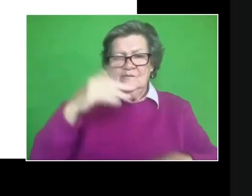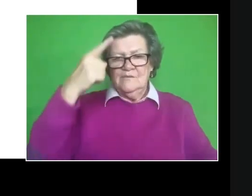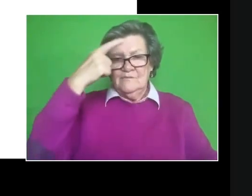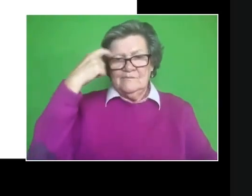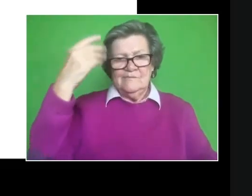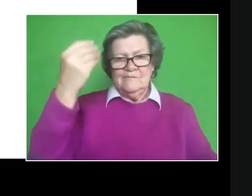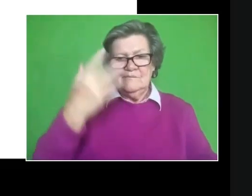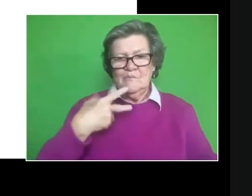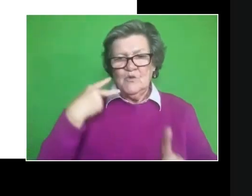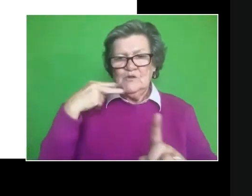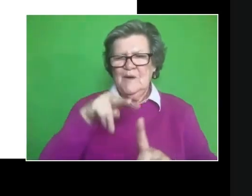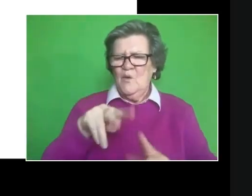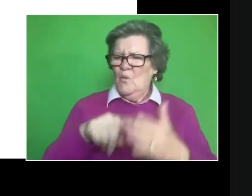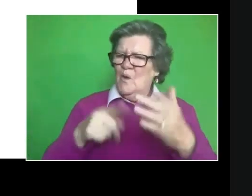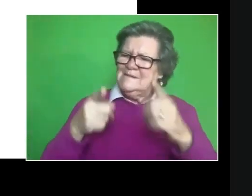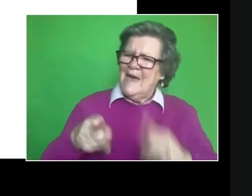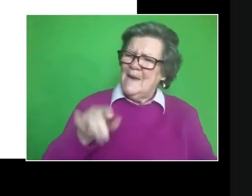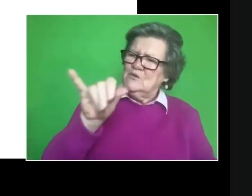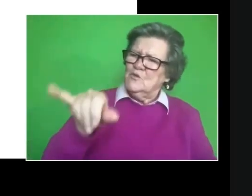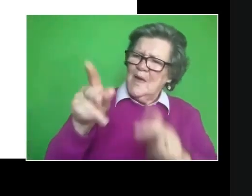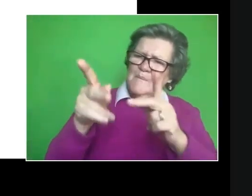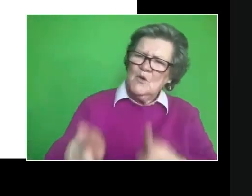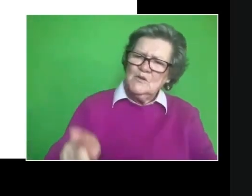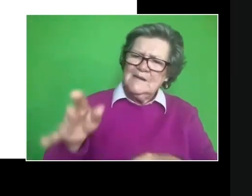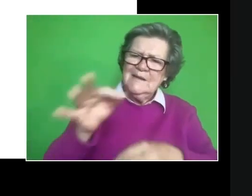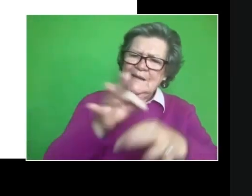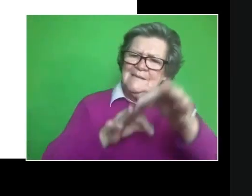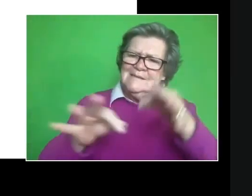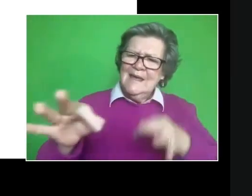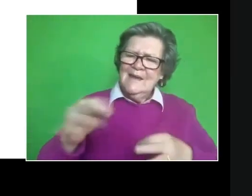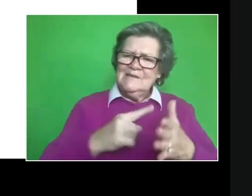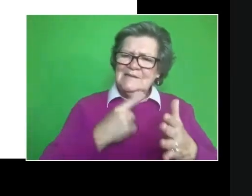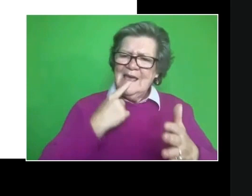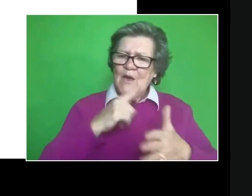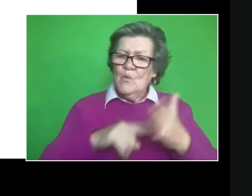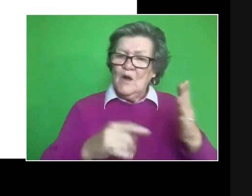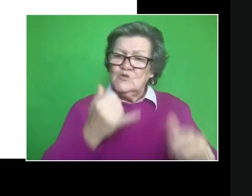has happened to this person versus what is wrong with this person? We use